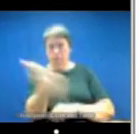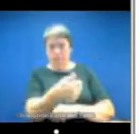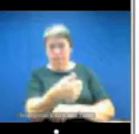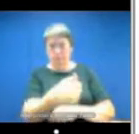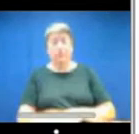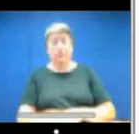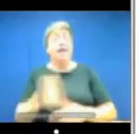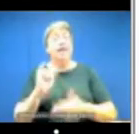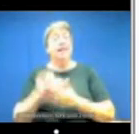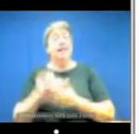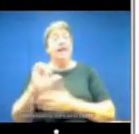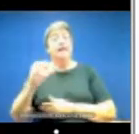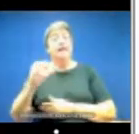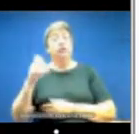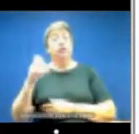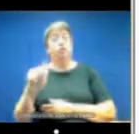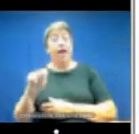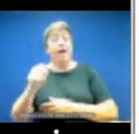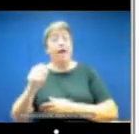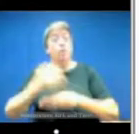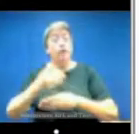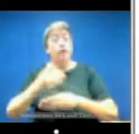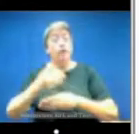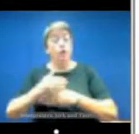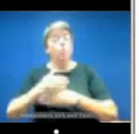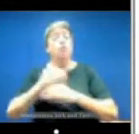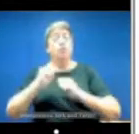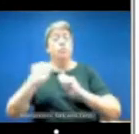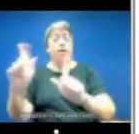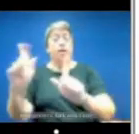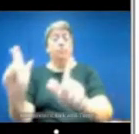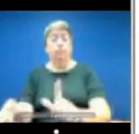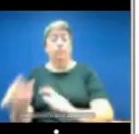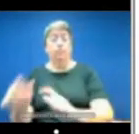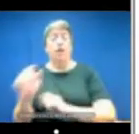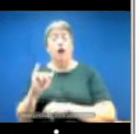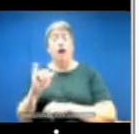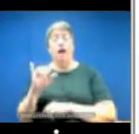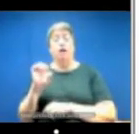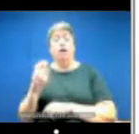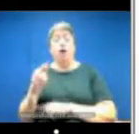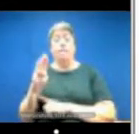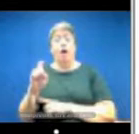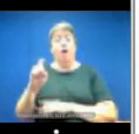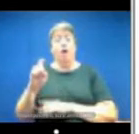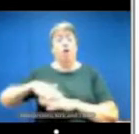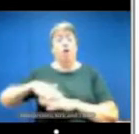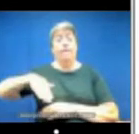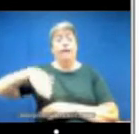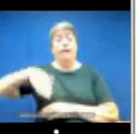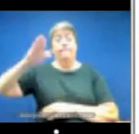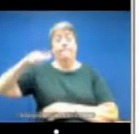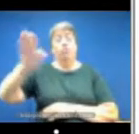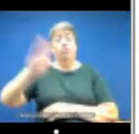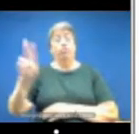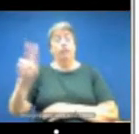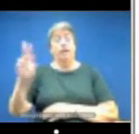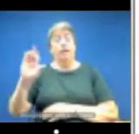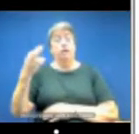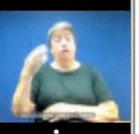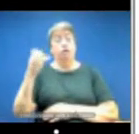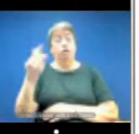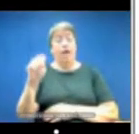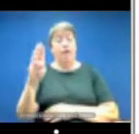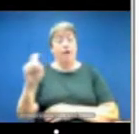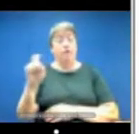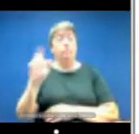can be made bigger by pulling it out. To do this, click on the icon box in the upper right corner of the chat box to